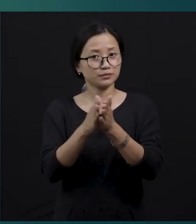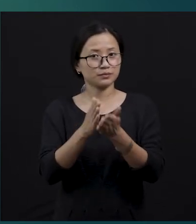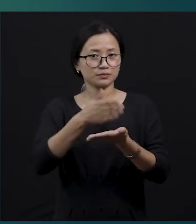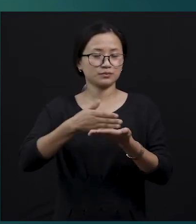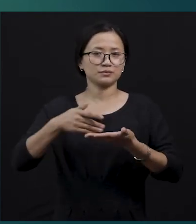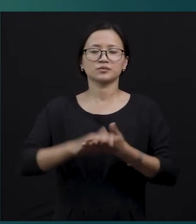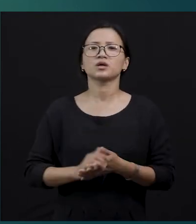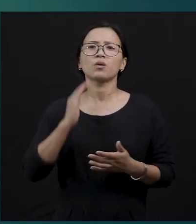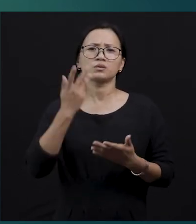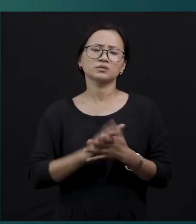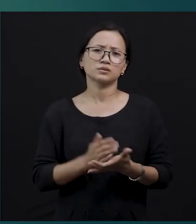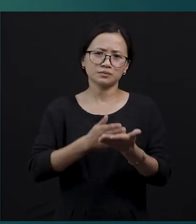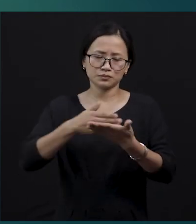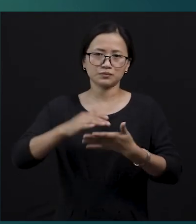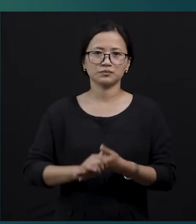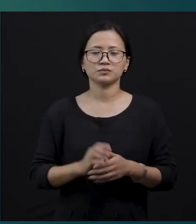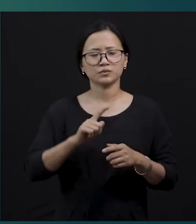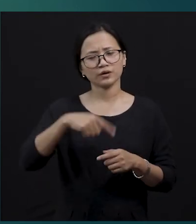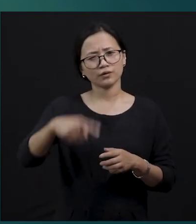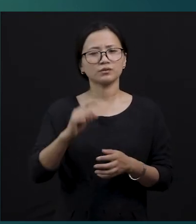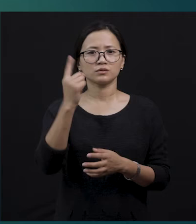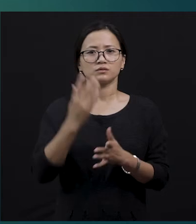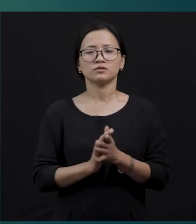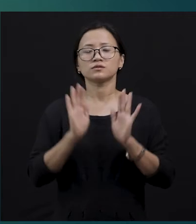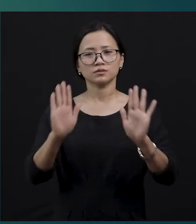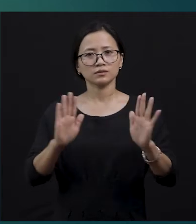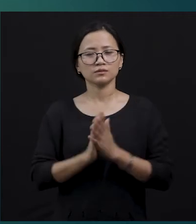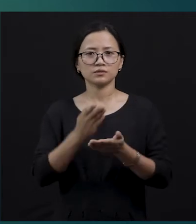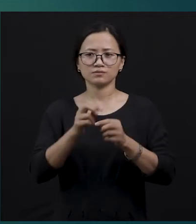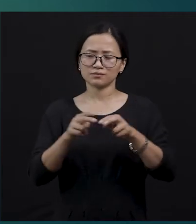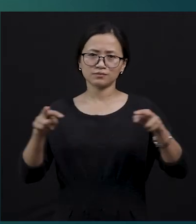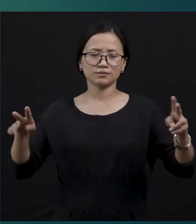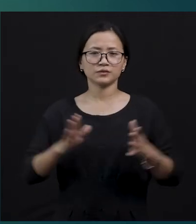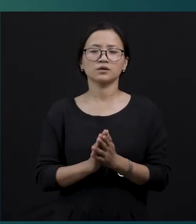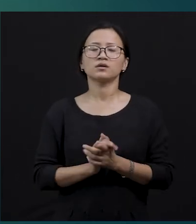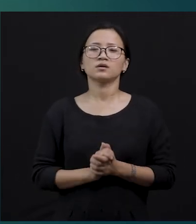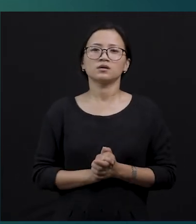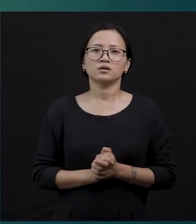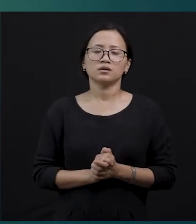calendar? When is your birthday, children? Every one of us, we have different